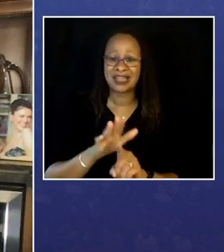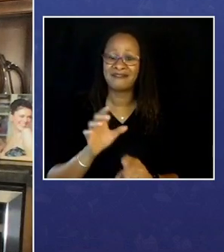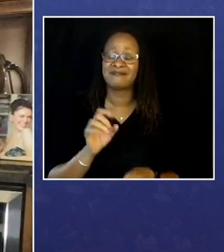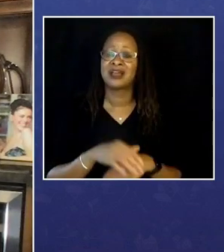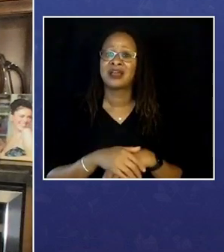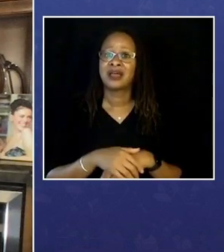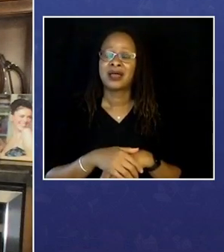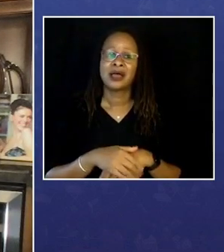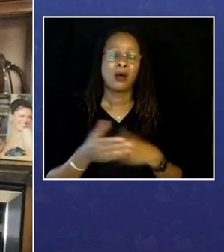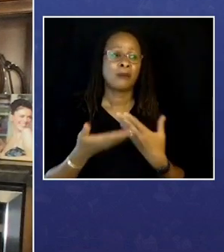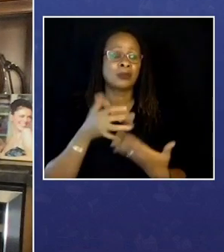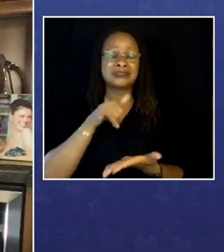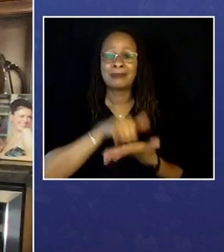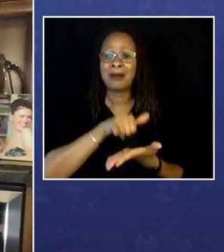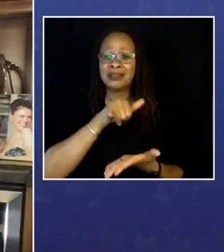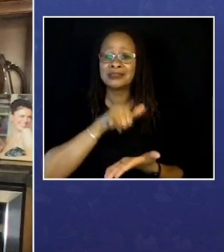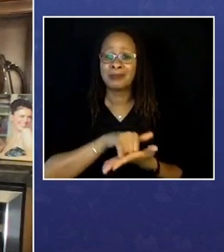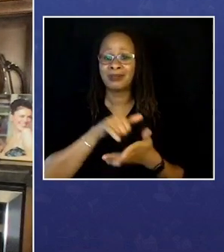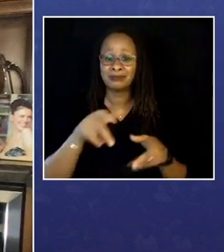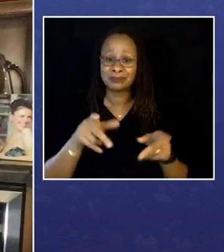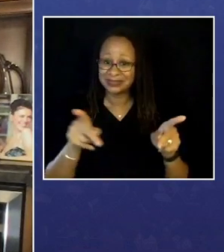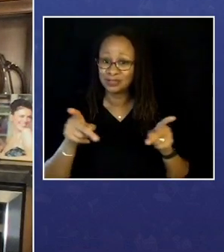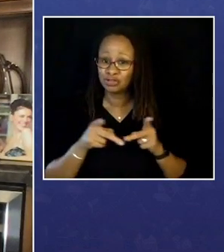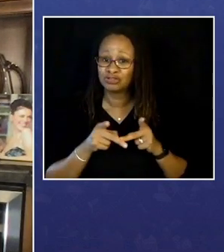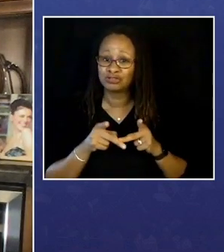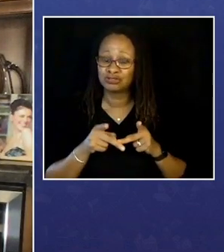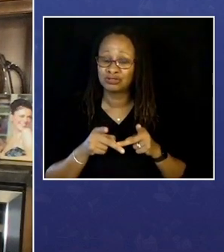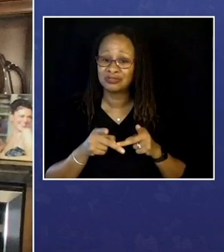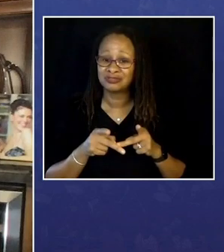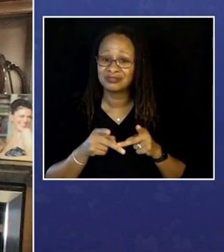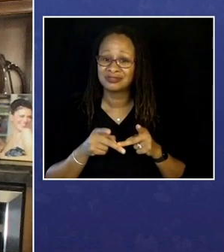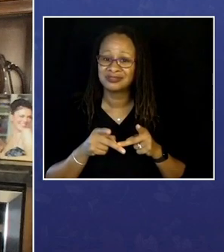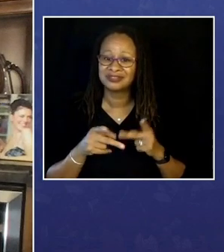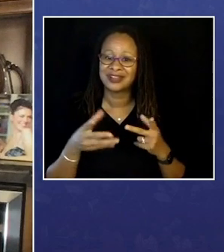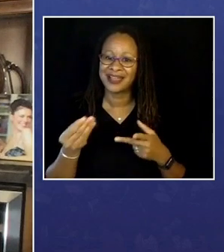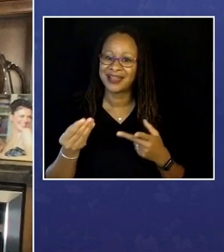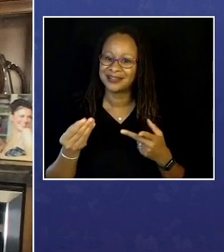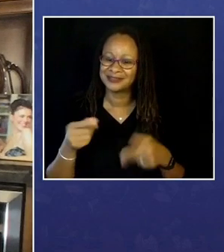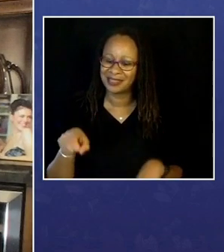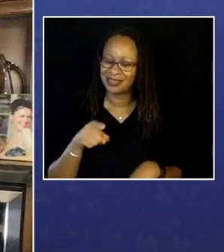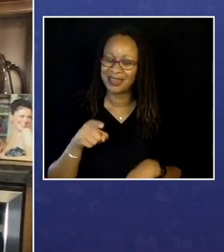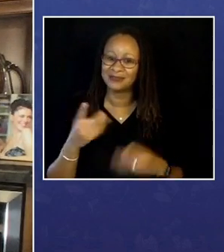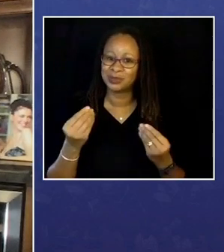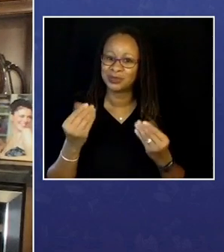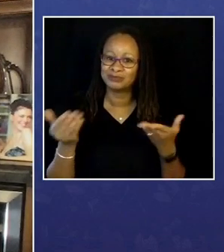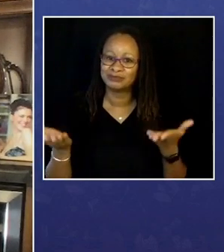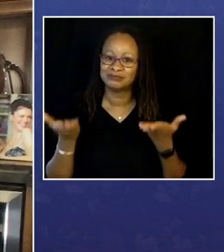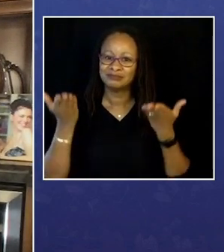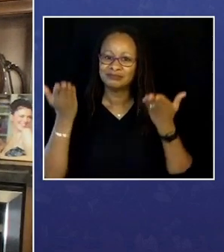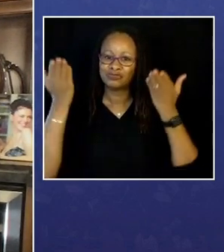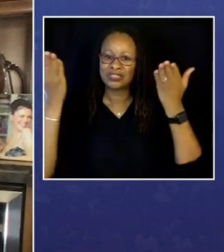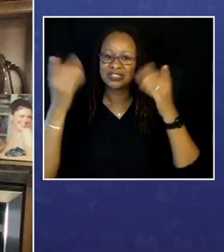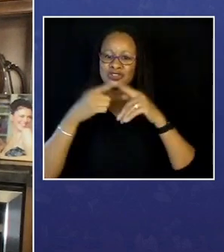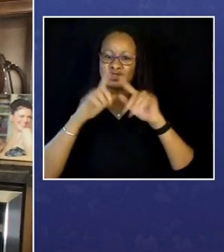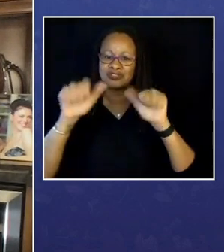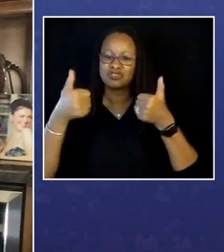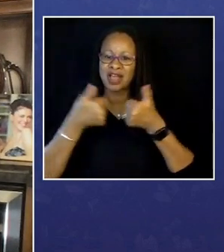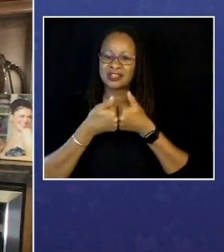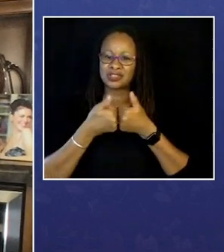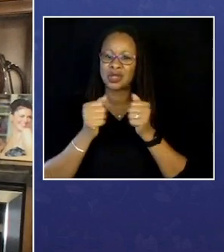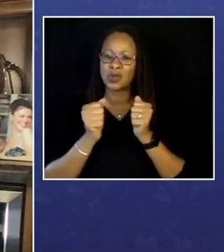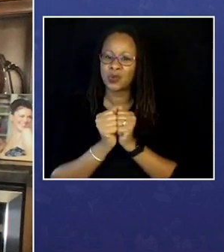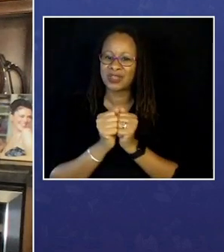a virtually impossible position. And they've just risen to the challenge